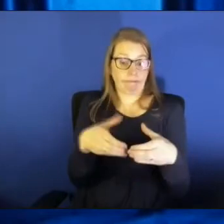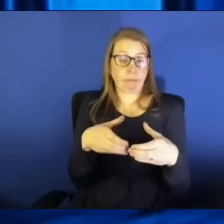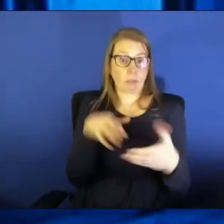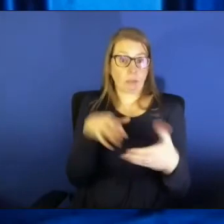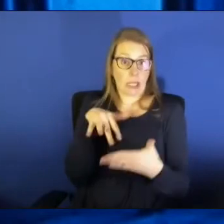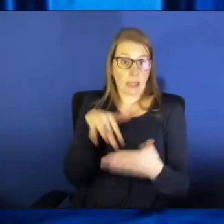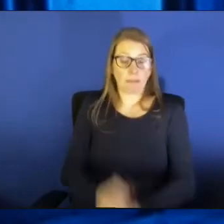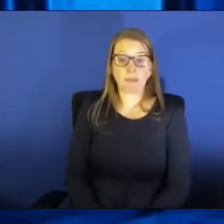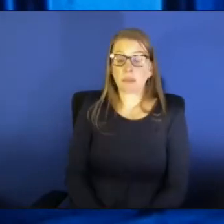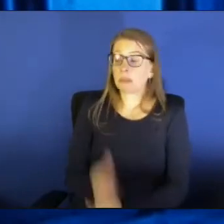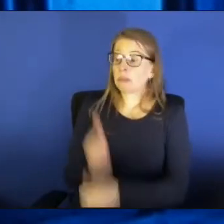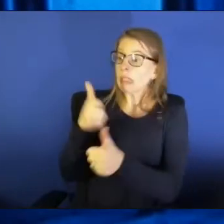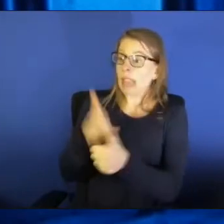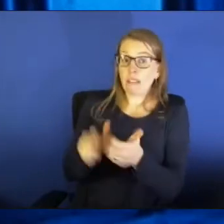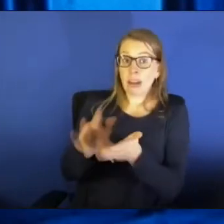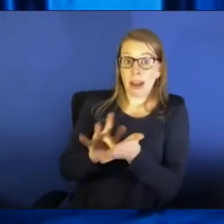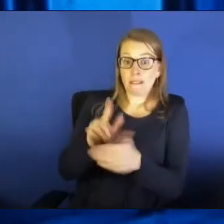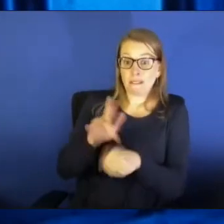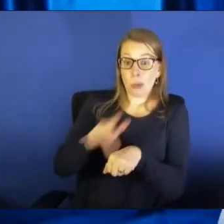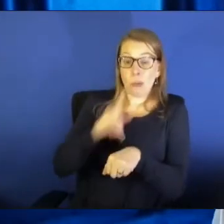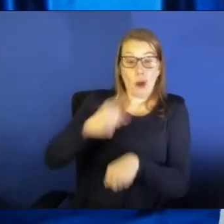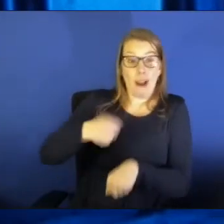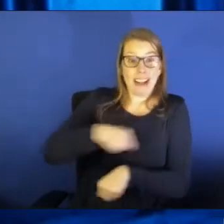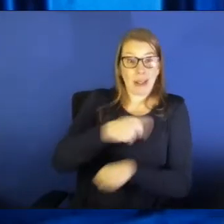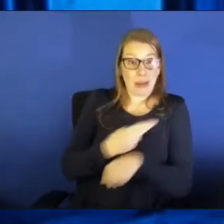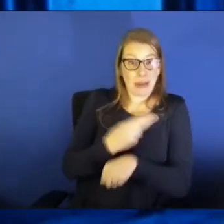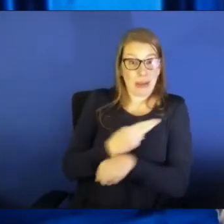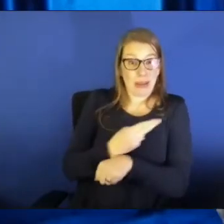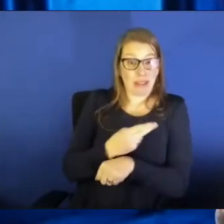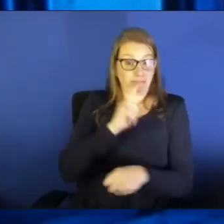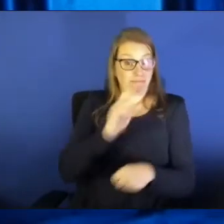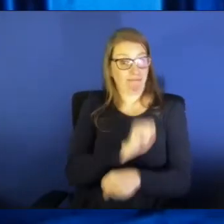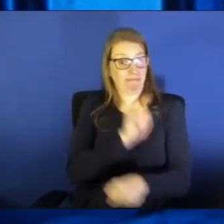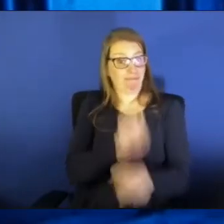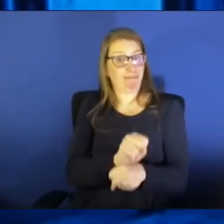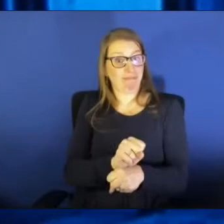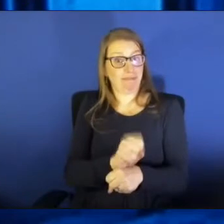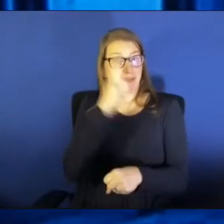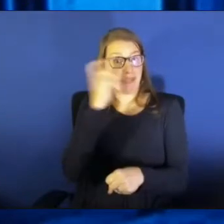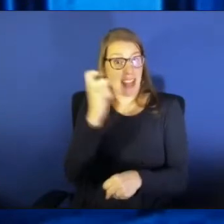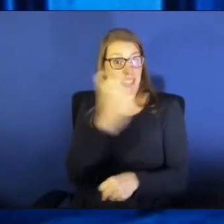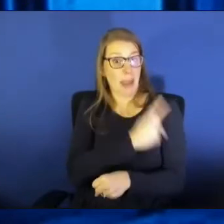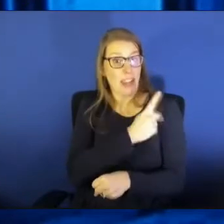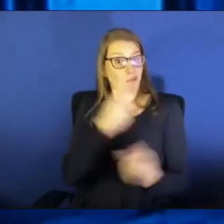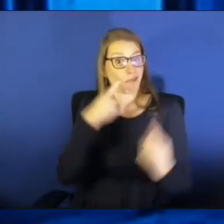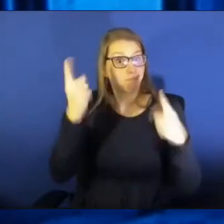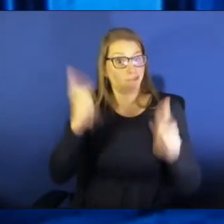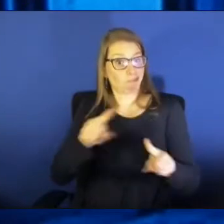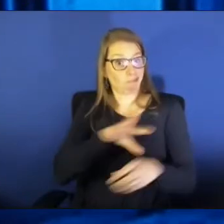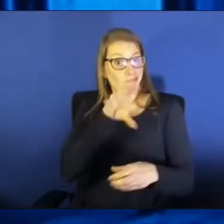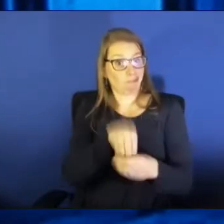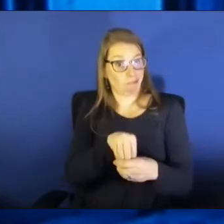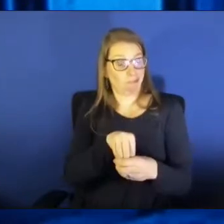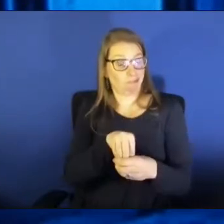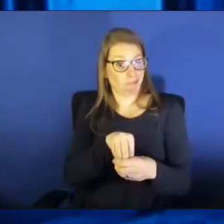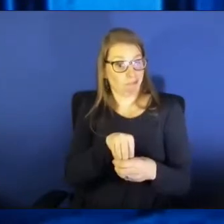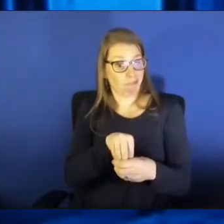is available for us to use actually has because a patient agreed to participate in a trial,